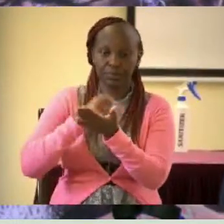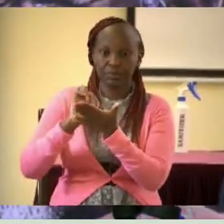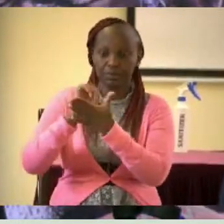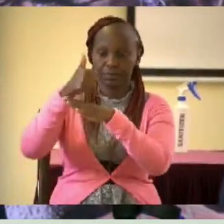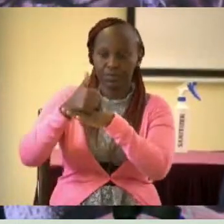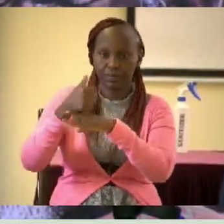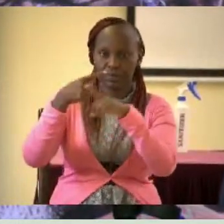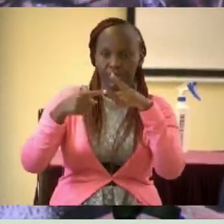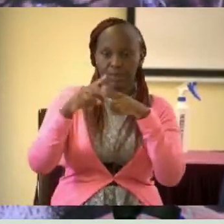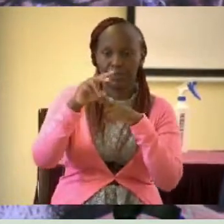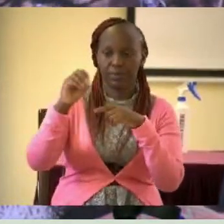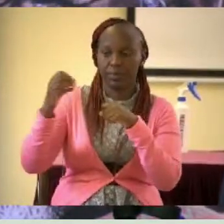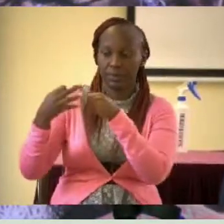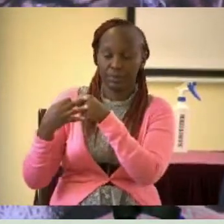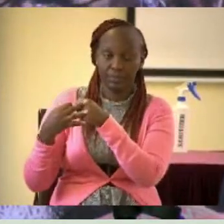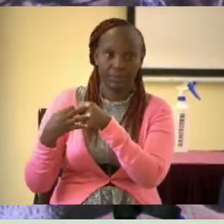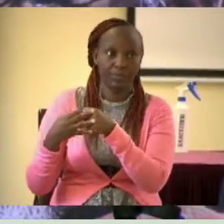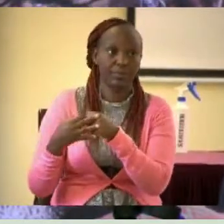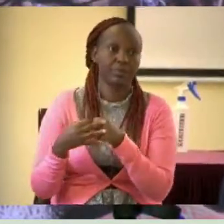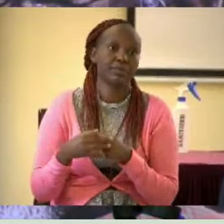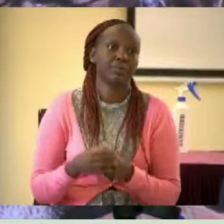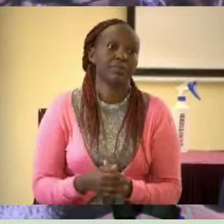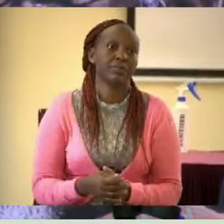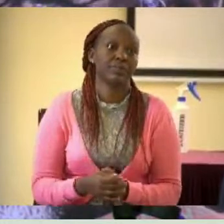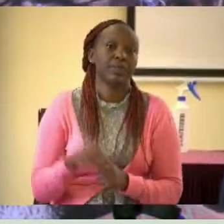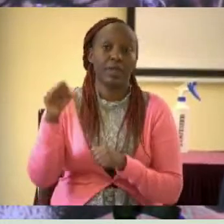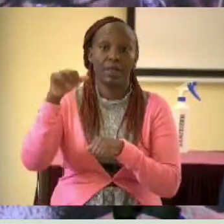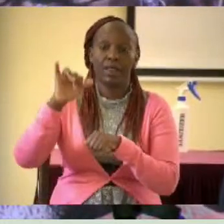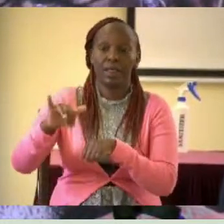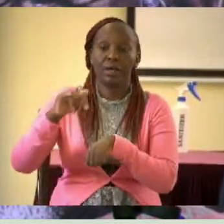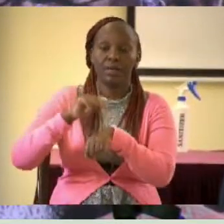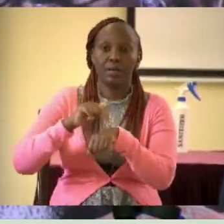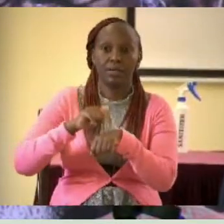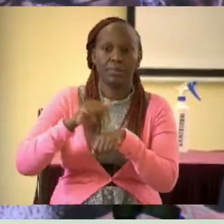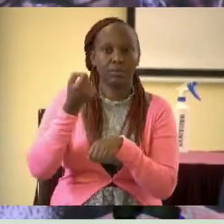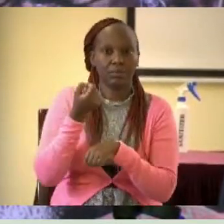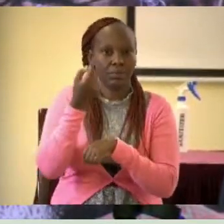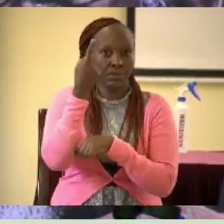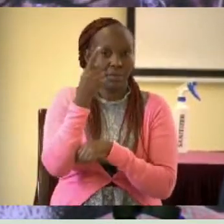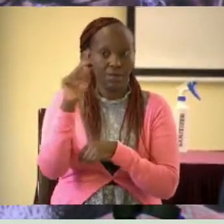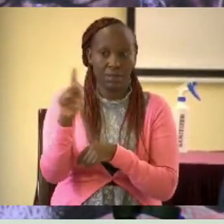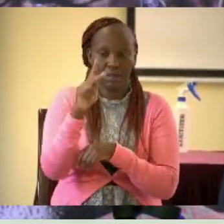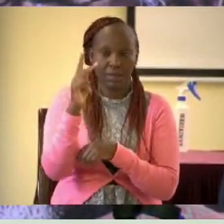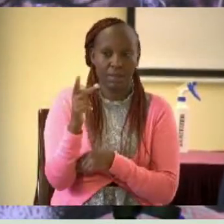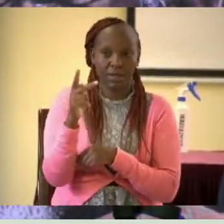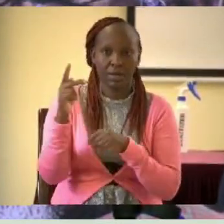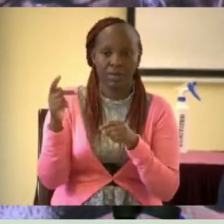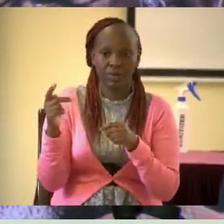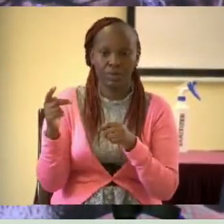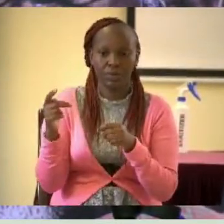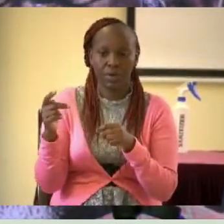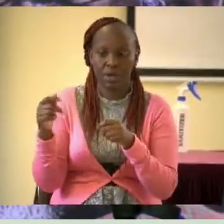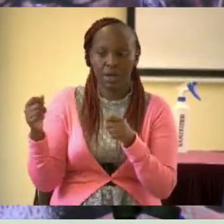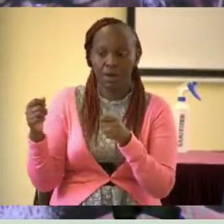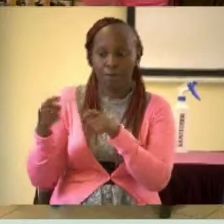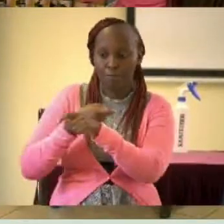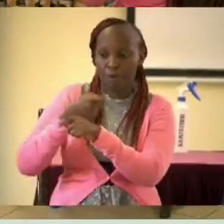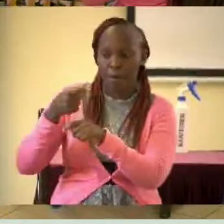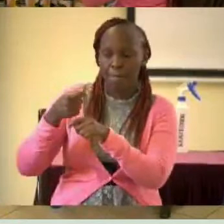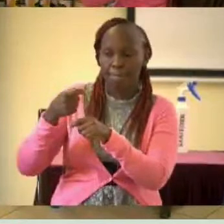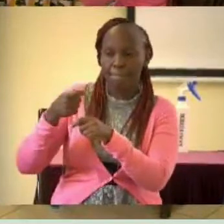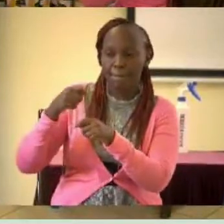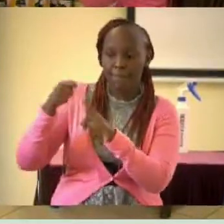in 2008. At that time, if you recall, Kenya was emerging from